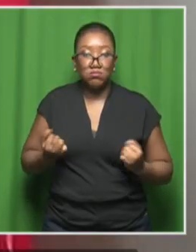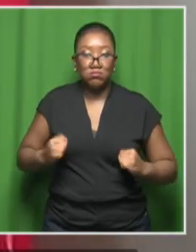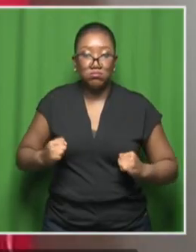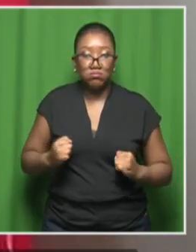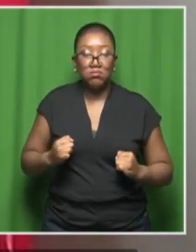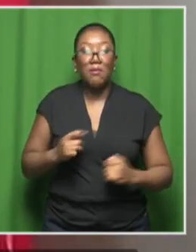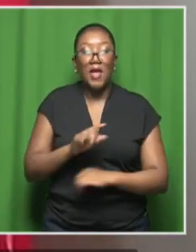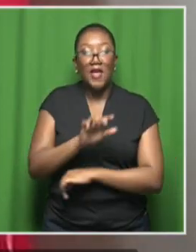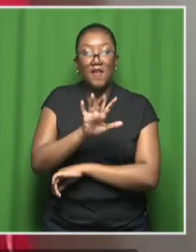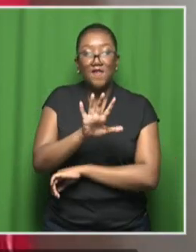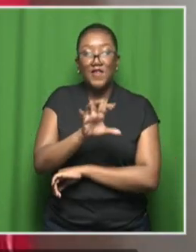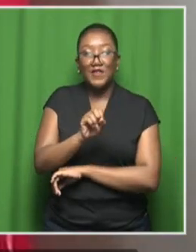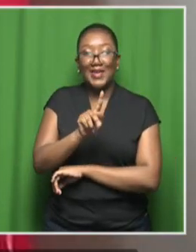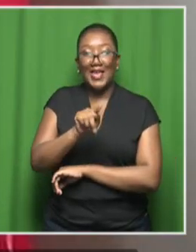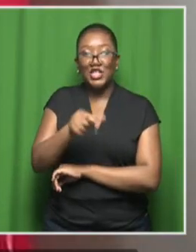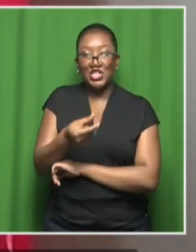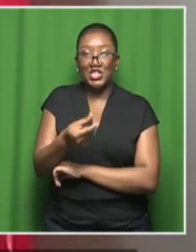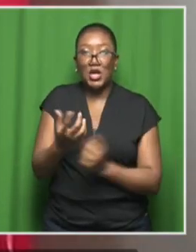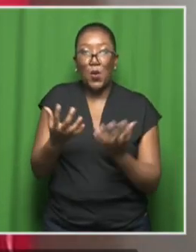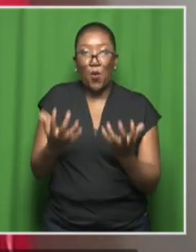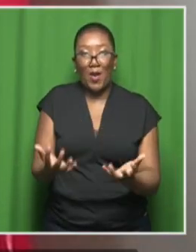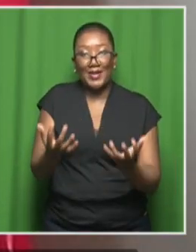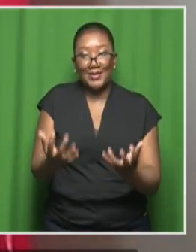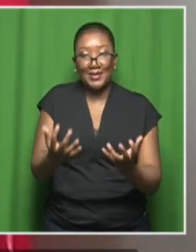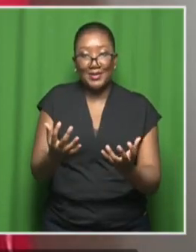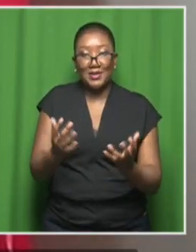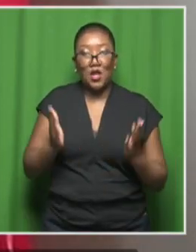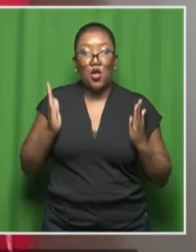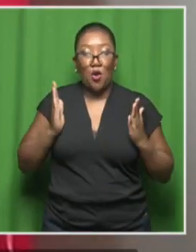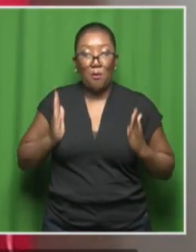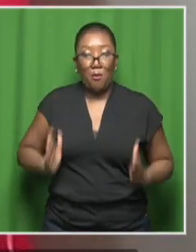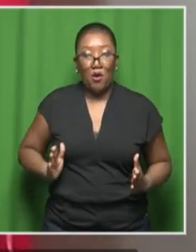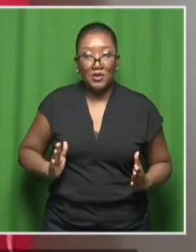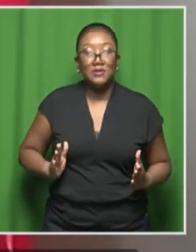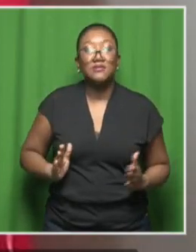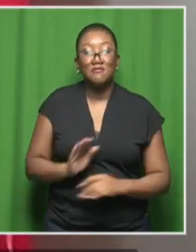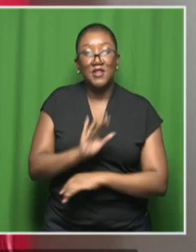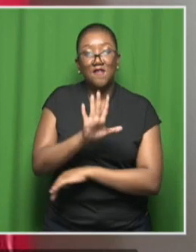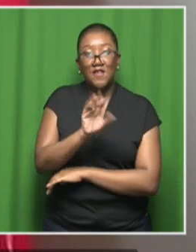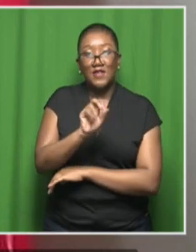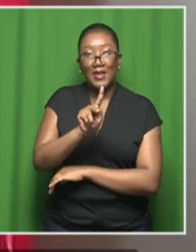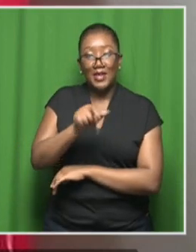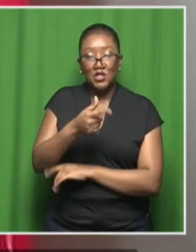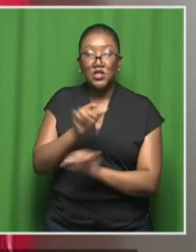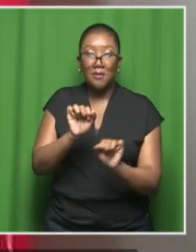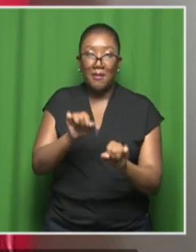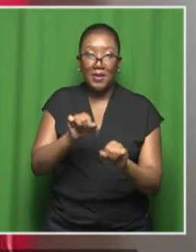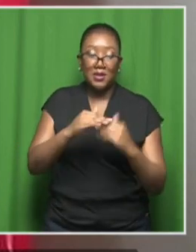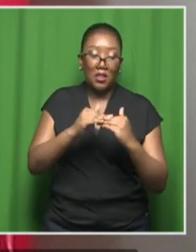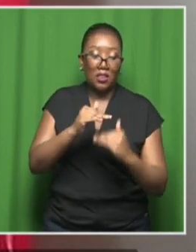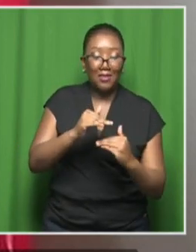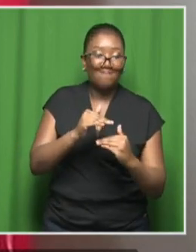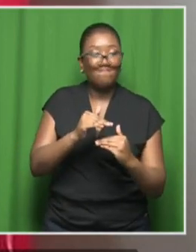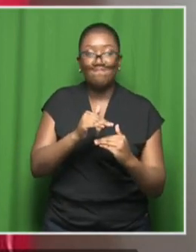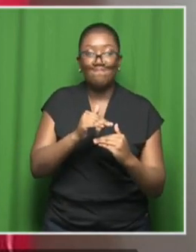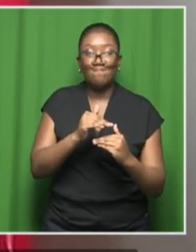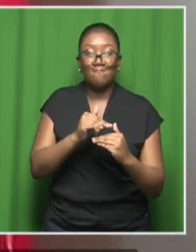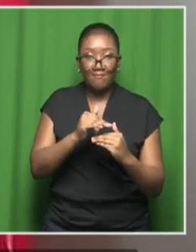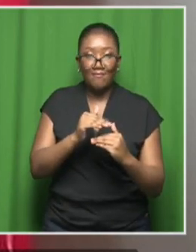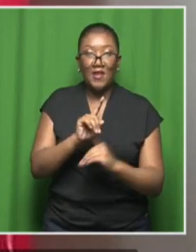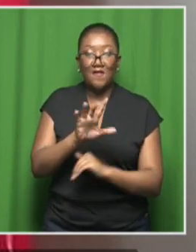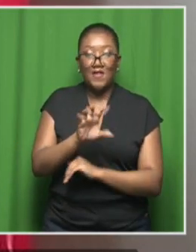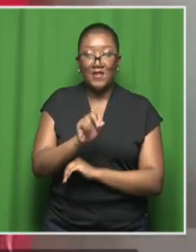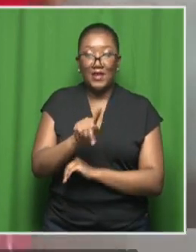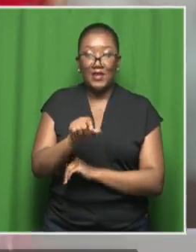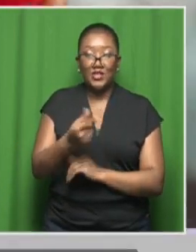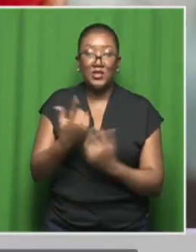50 kgs in weight that can then be able to donate. Well, that's where we have to leave